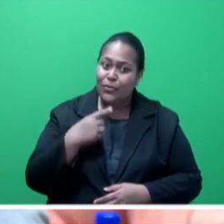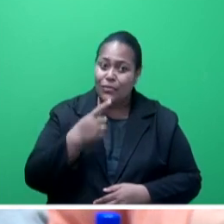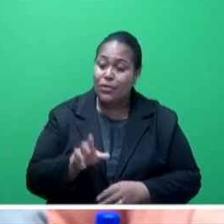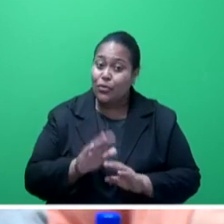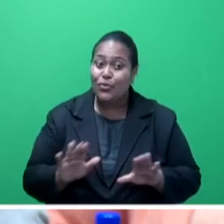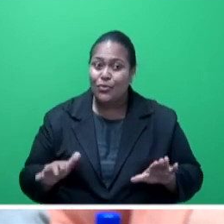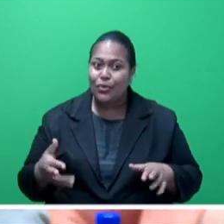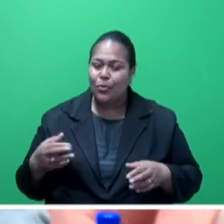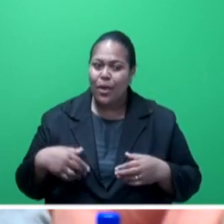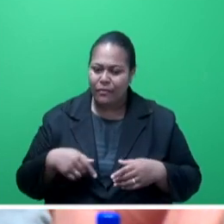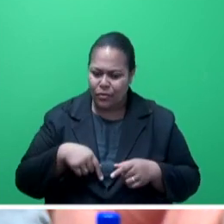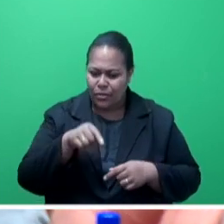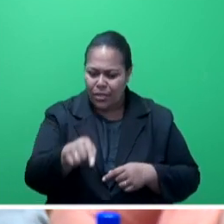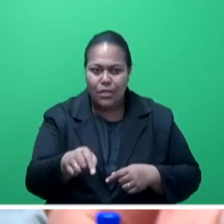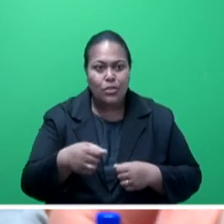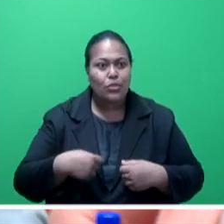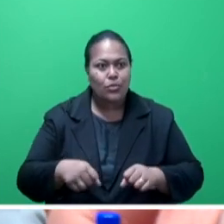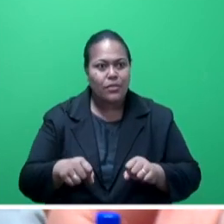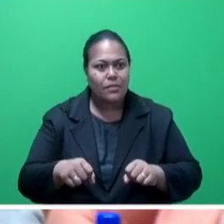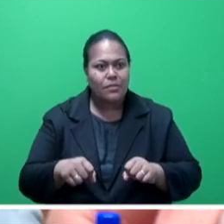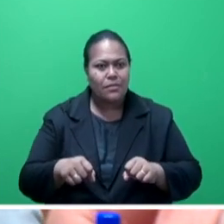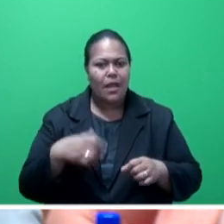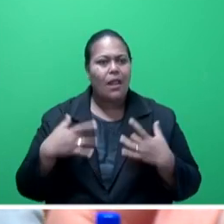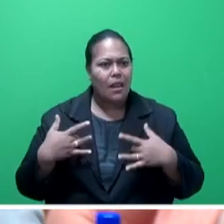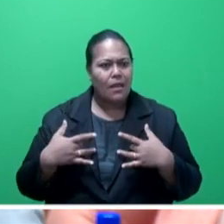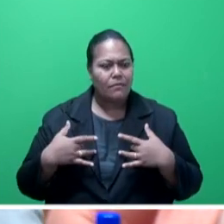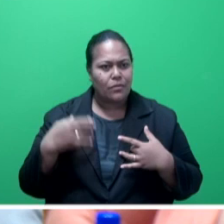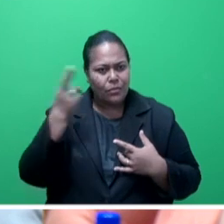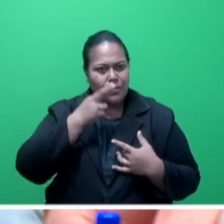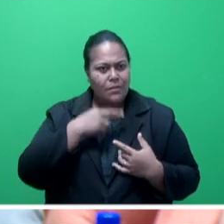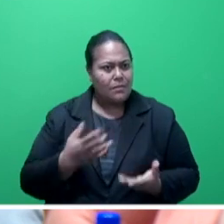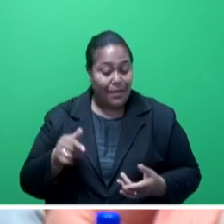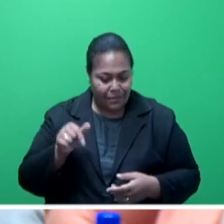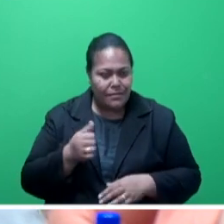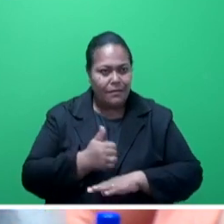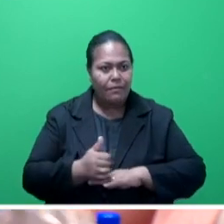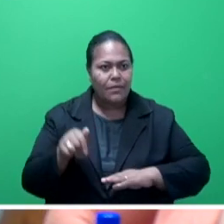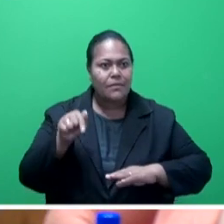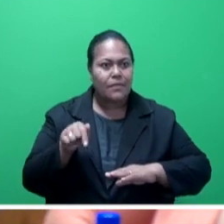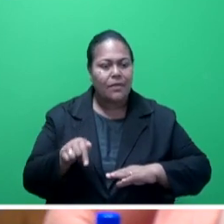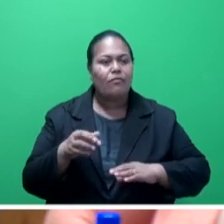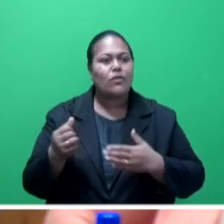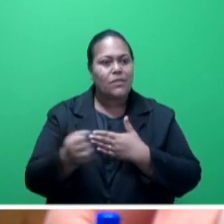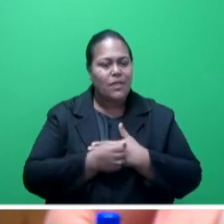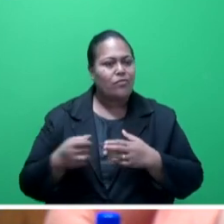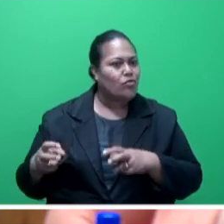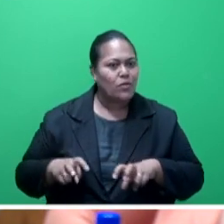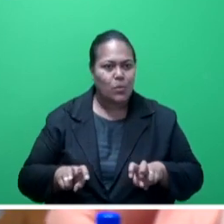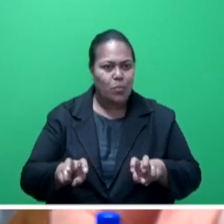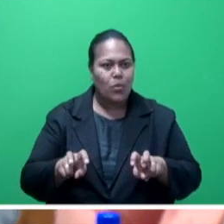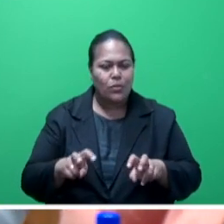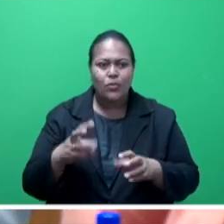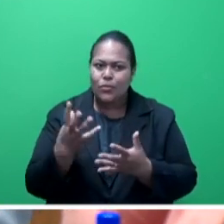cross streams to get to schools and whose lives are put at risk. This government is there for safe transport, for conserving lives,